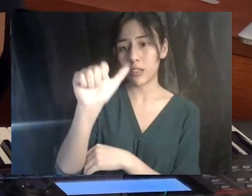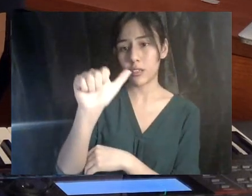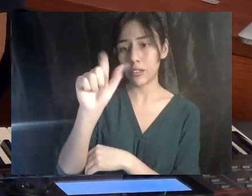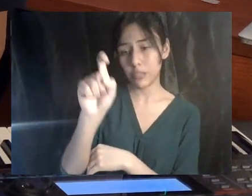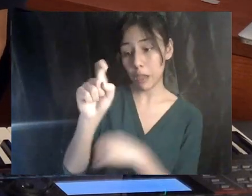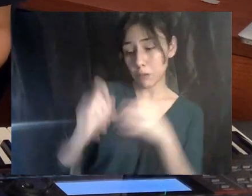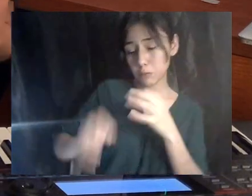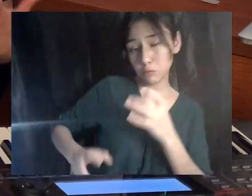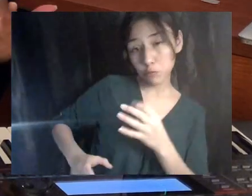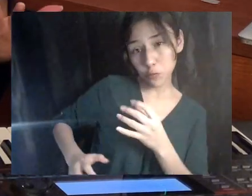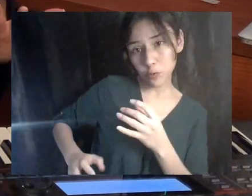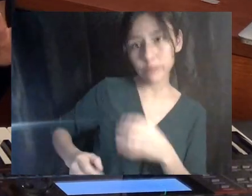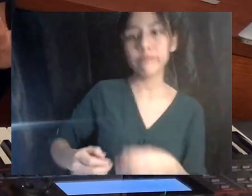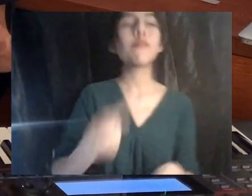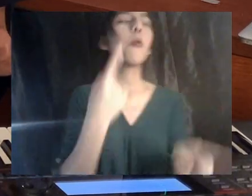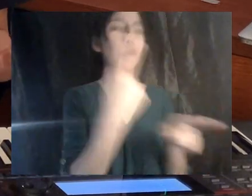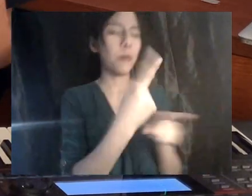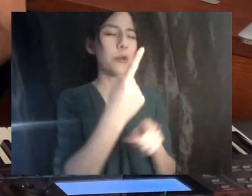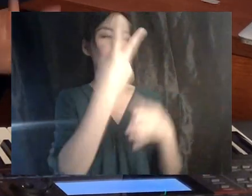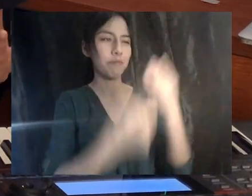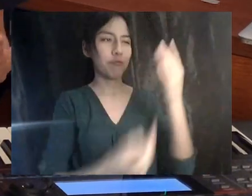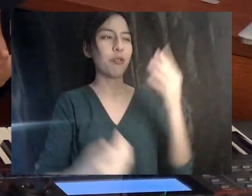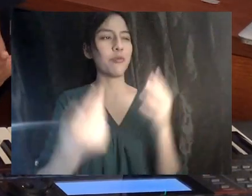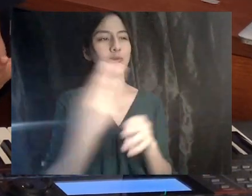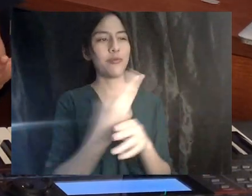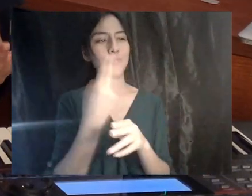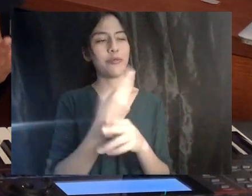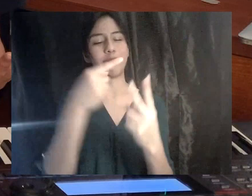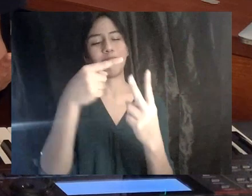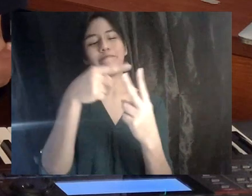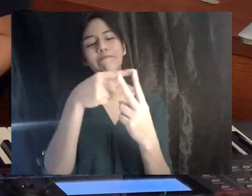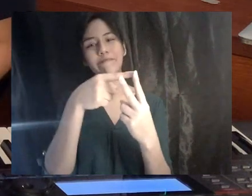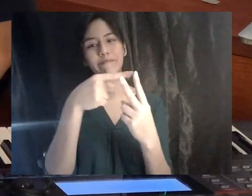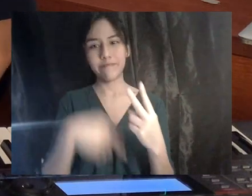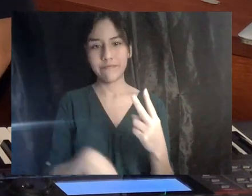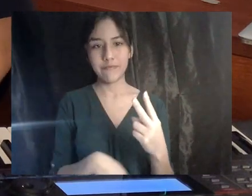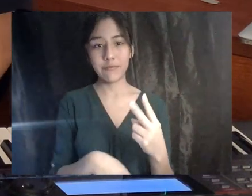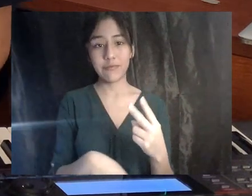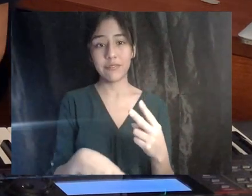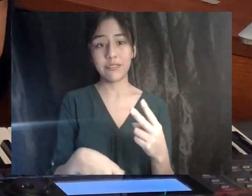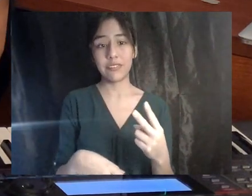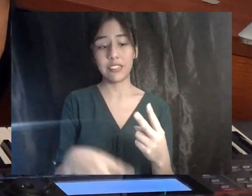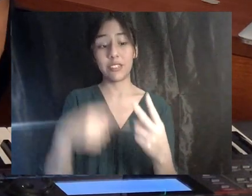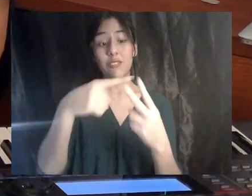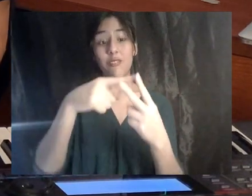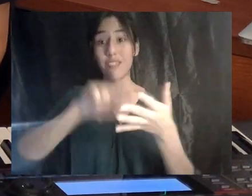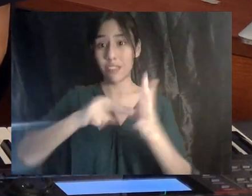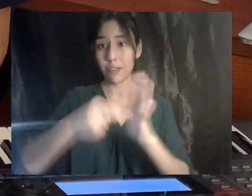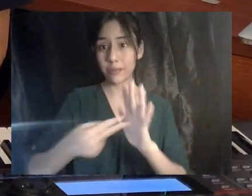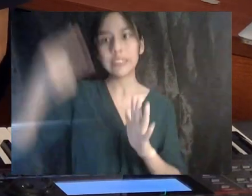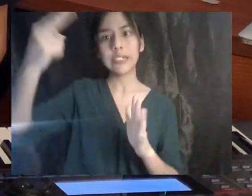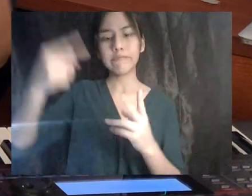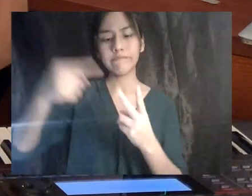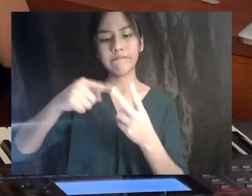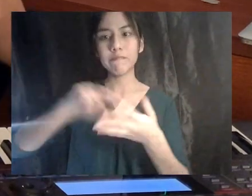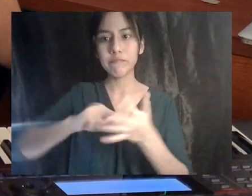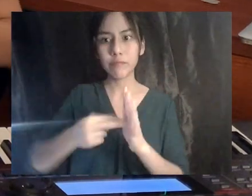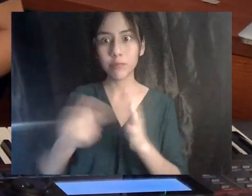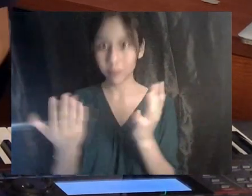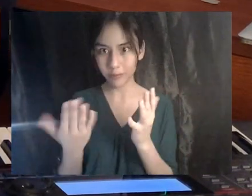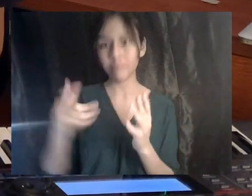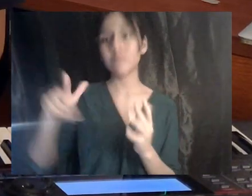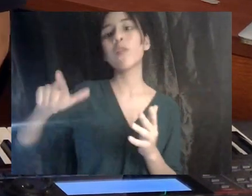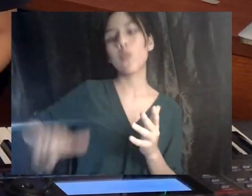the saxophone are higher ranged instruments, so they both read off of the treble clef. Now, if treble clef means high, then that means that